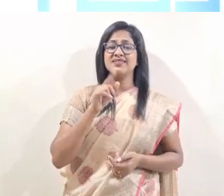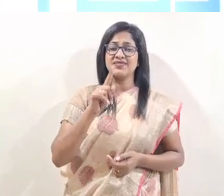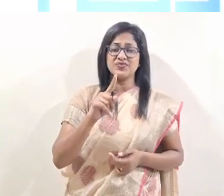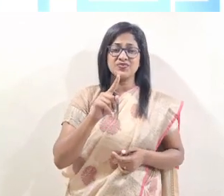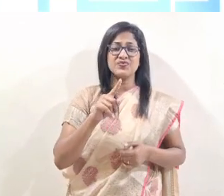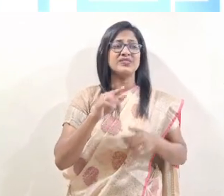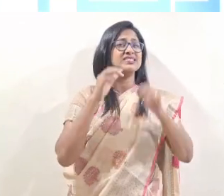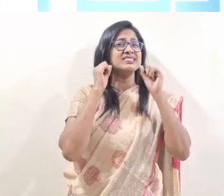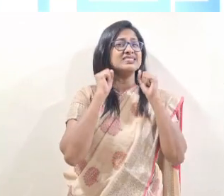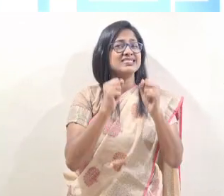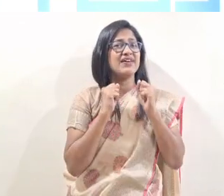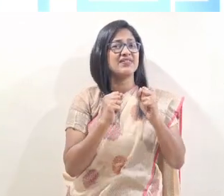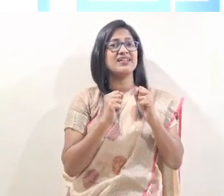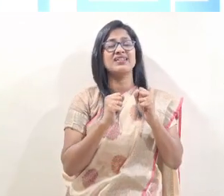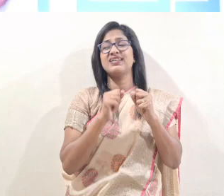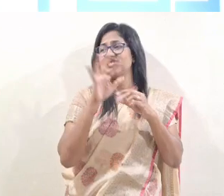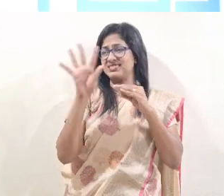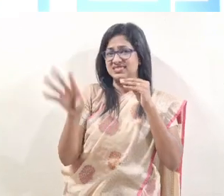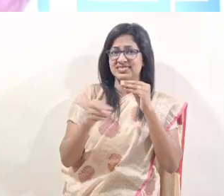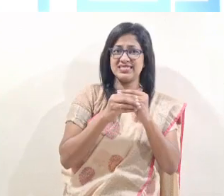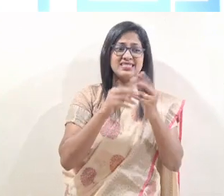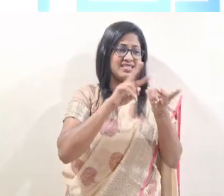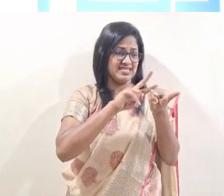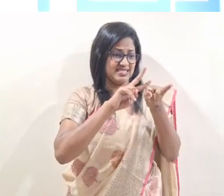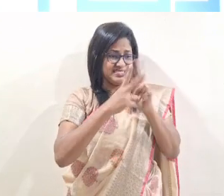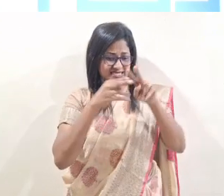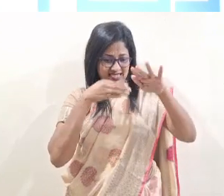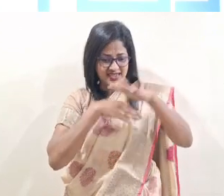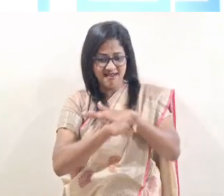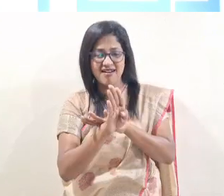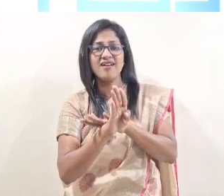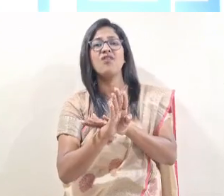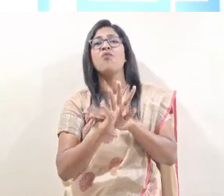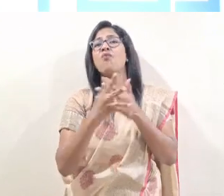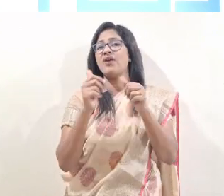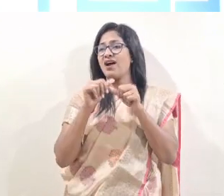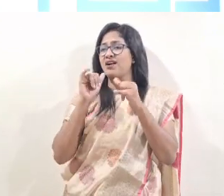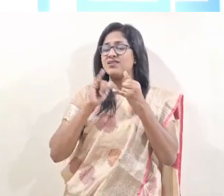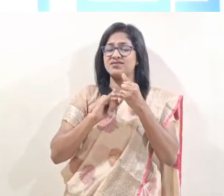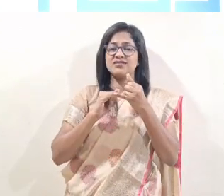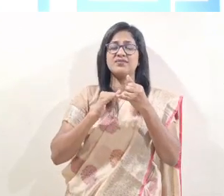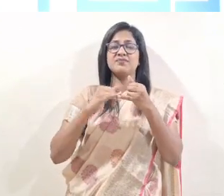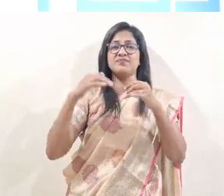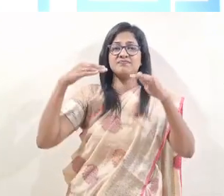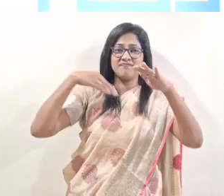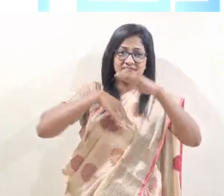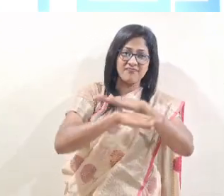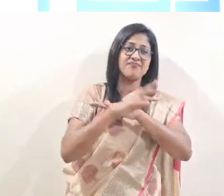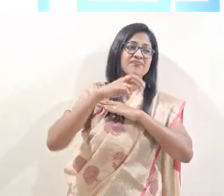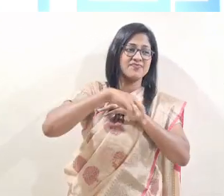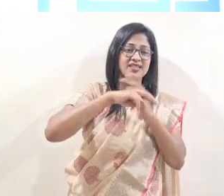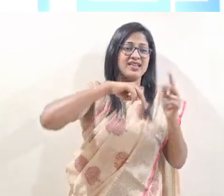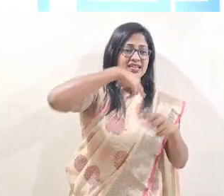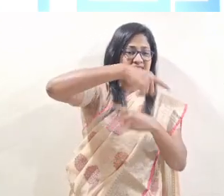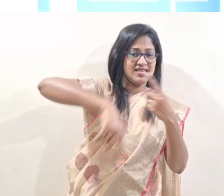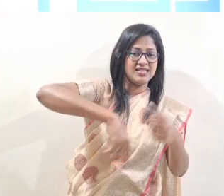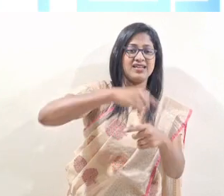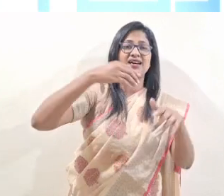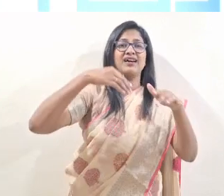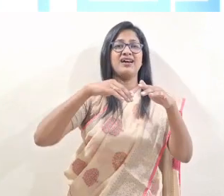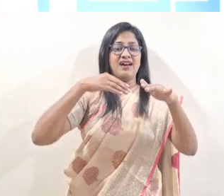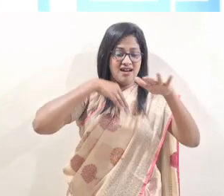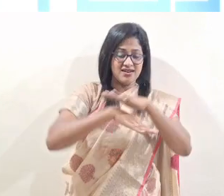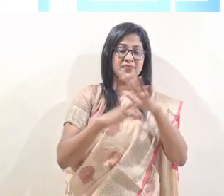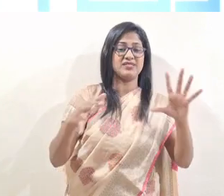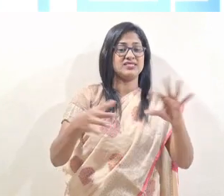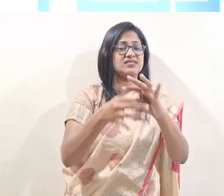difficult pieces of constructions like this interchange, or then the ashram interchange, which is integrated with an